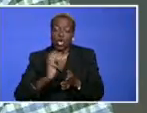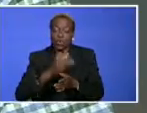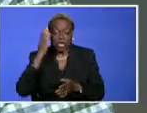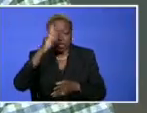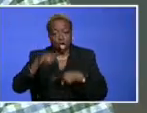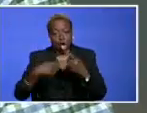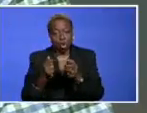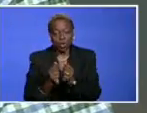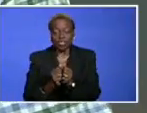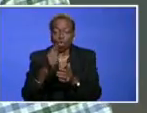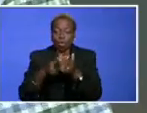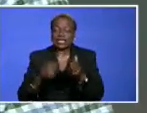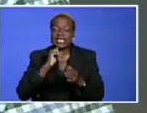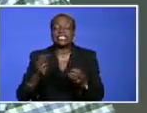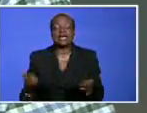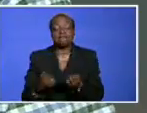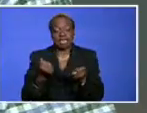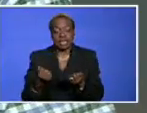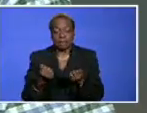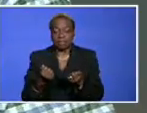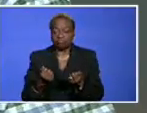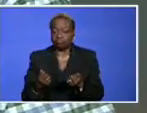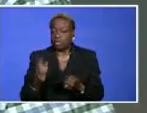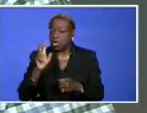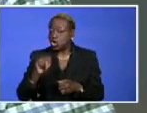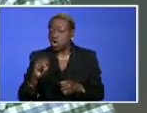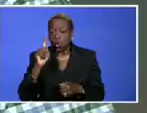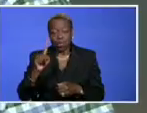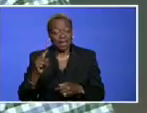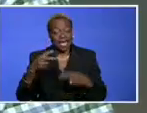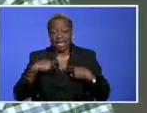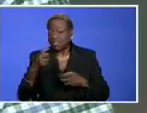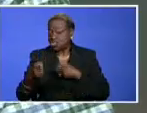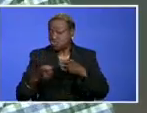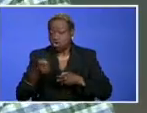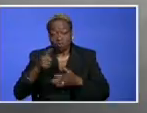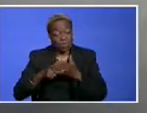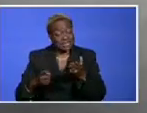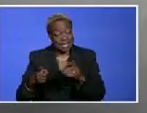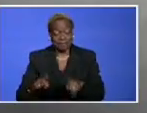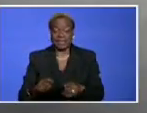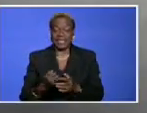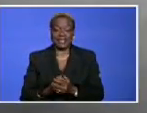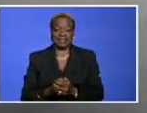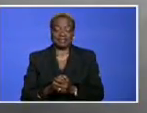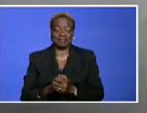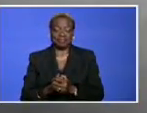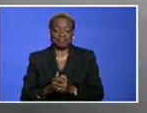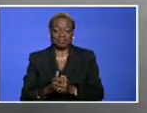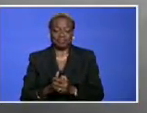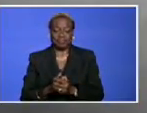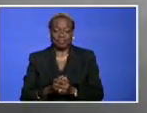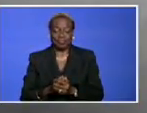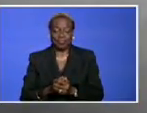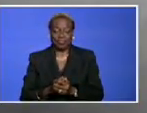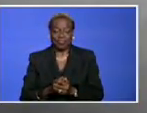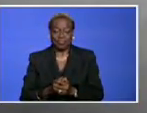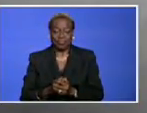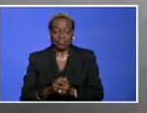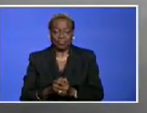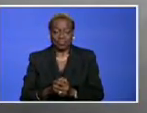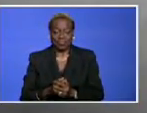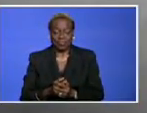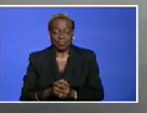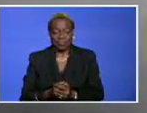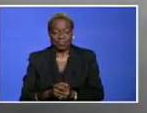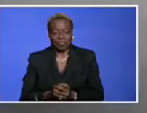you know, what is available, because nobody has control of what's going on. Right. Well, as I've said, you're a colleague here at the corporation, so I